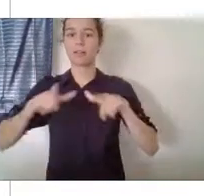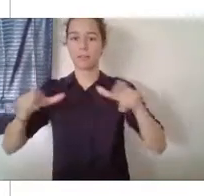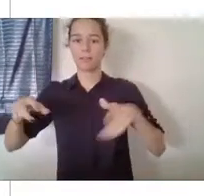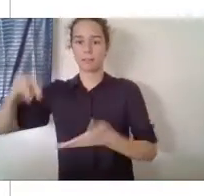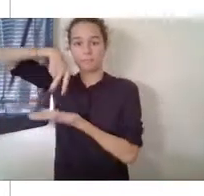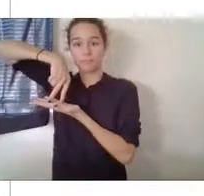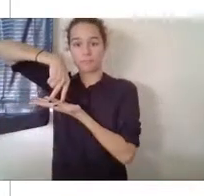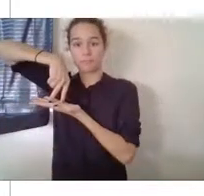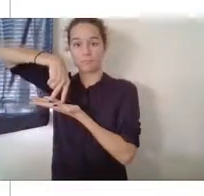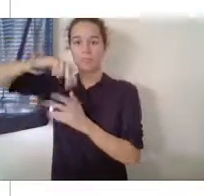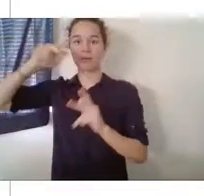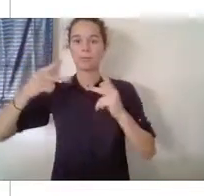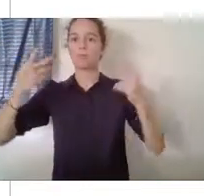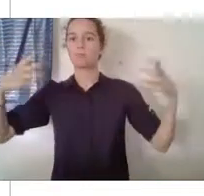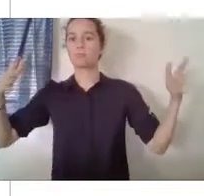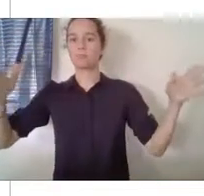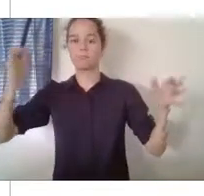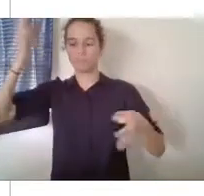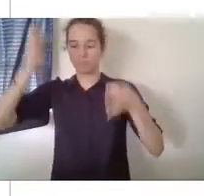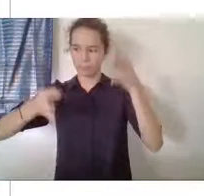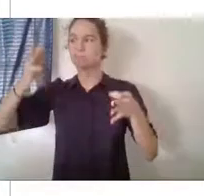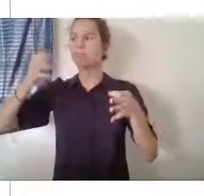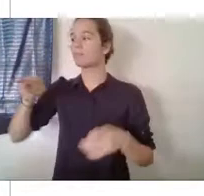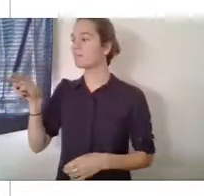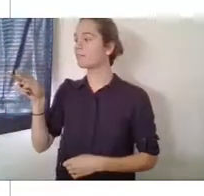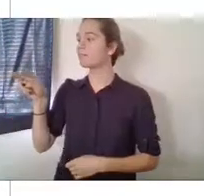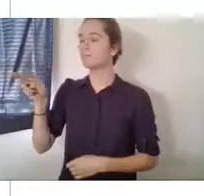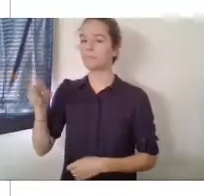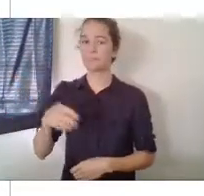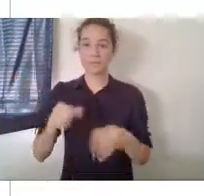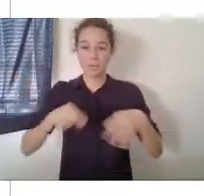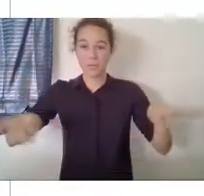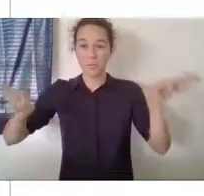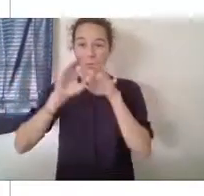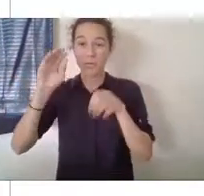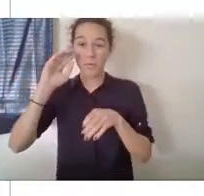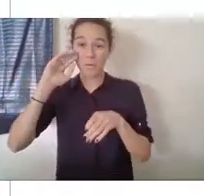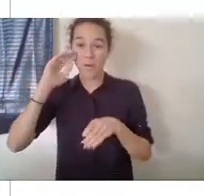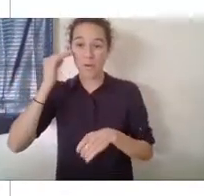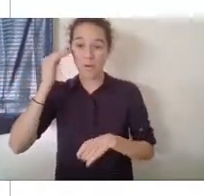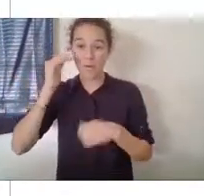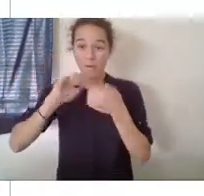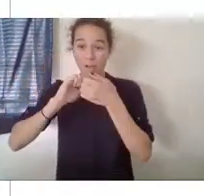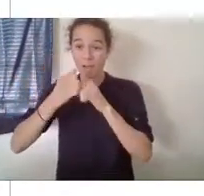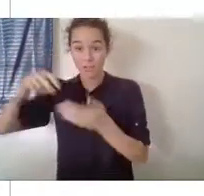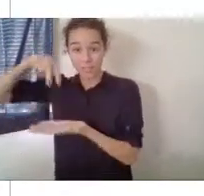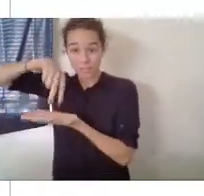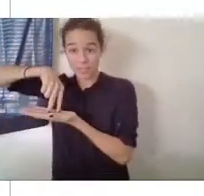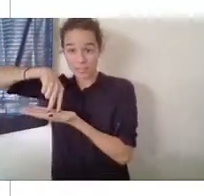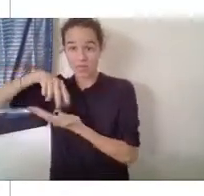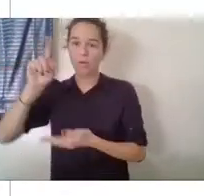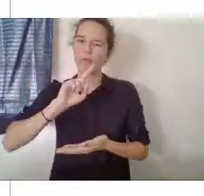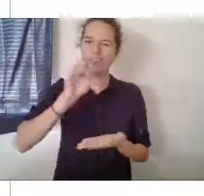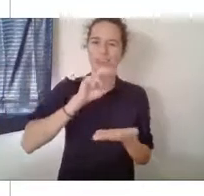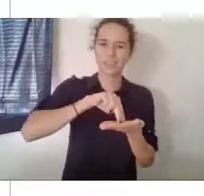position. And so it's important to know both how to stand as well as where to stand. And perhaps it's fairly obvious, but